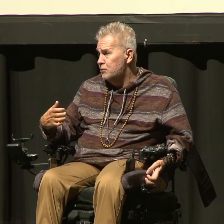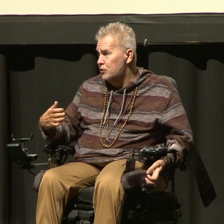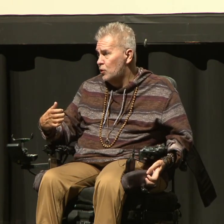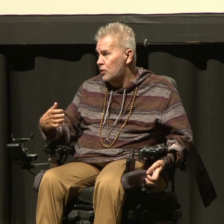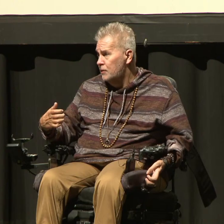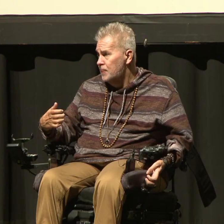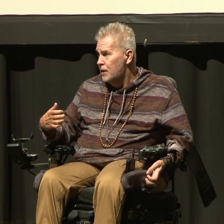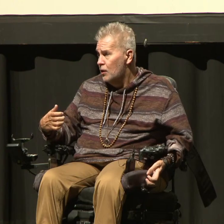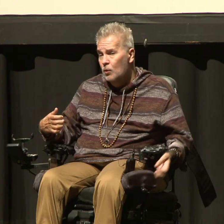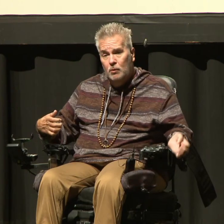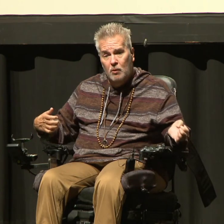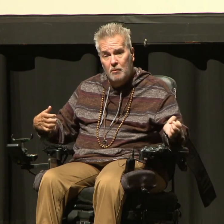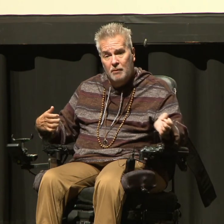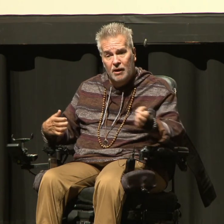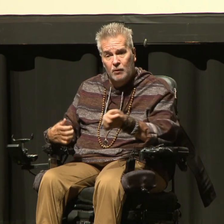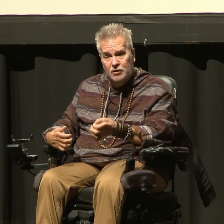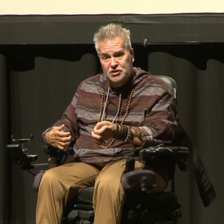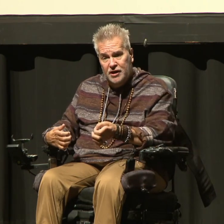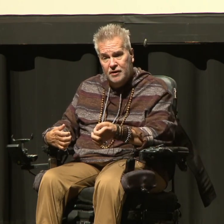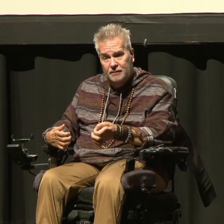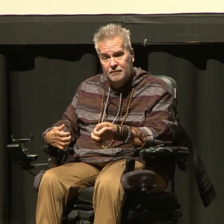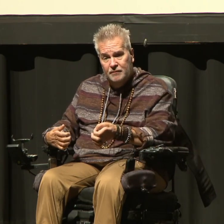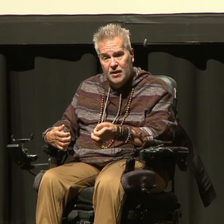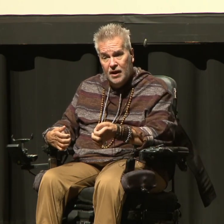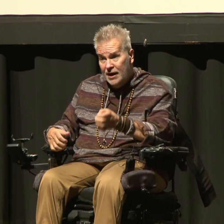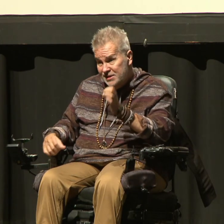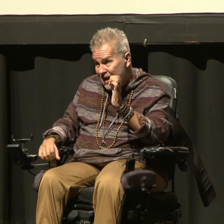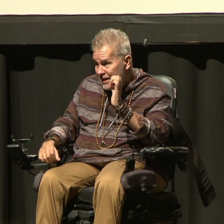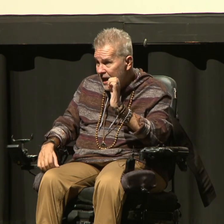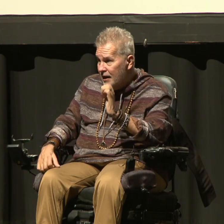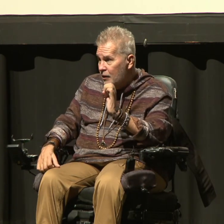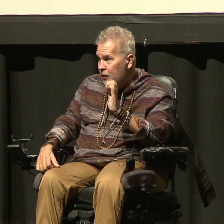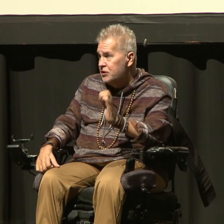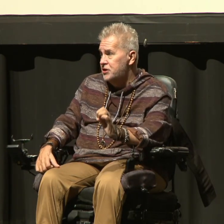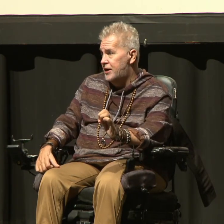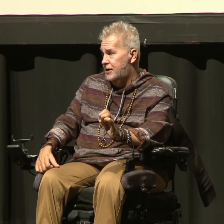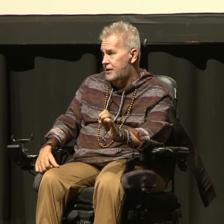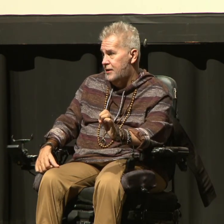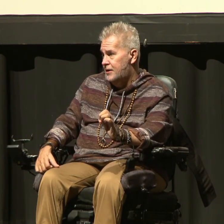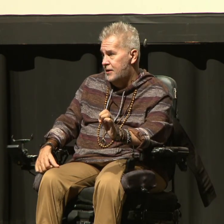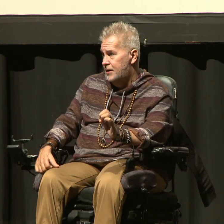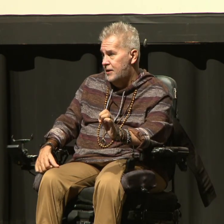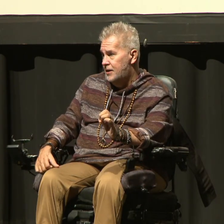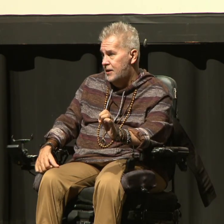to that hospital door where we were met by a wheelchair. And I sat down in that wheelchair,